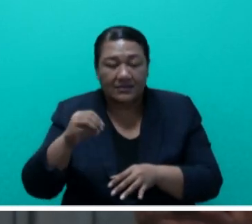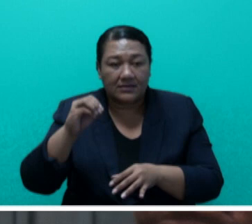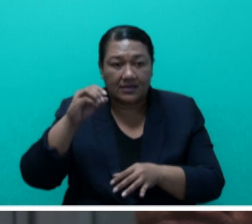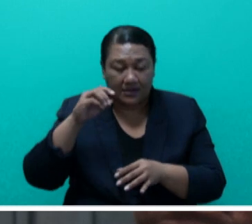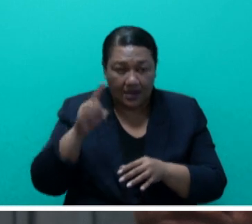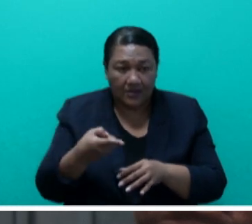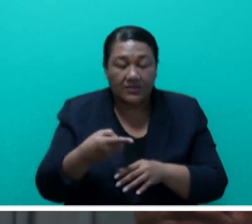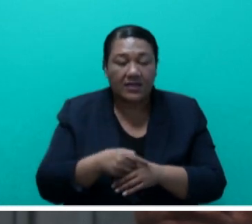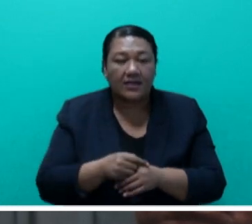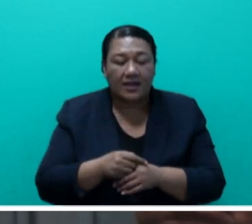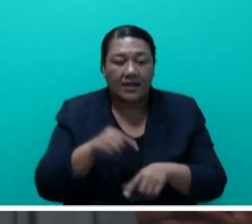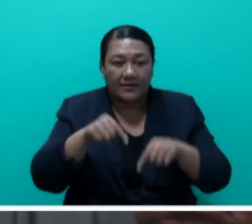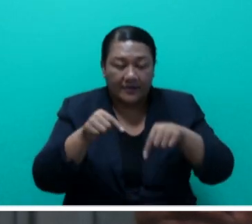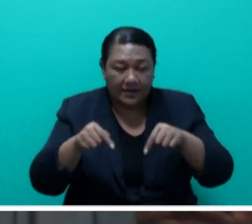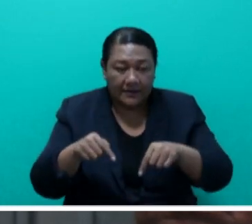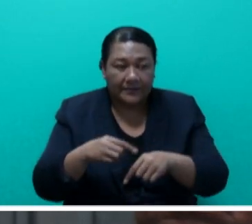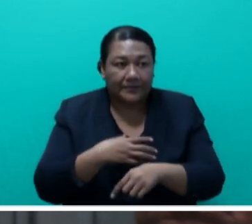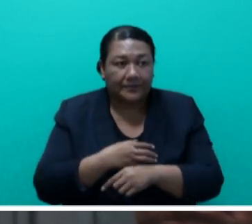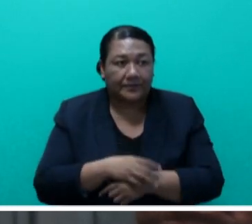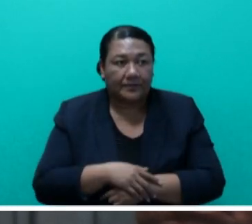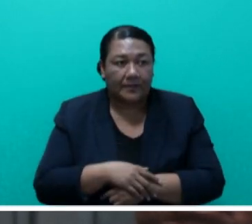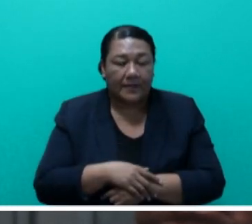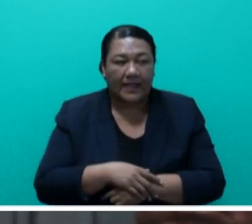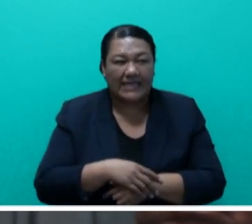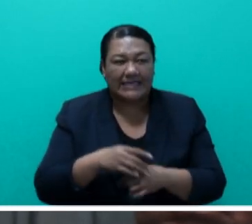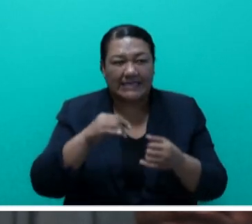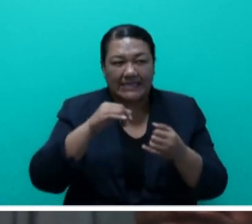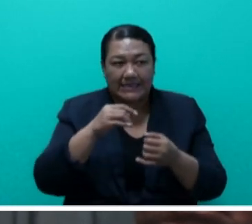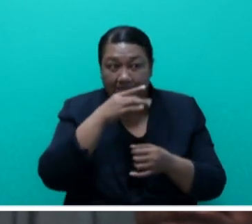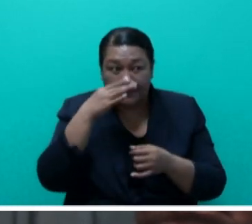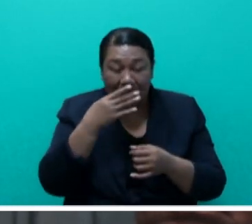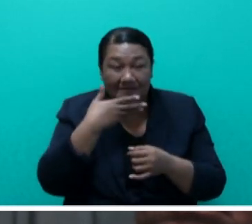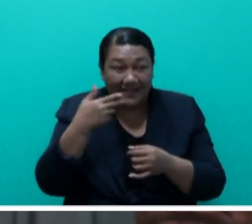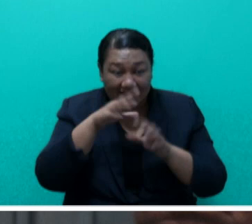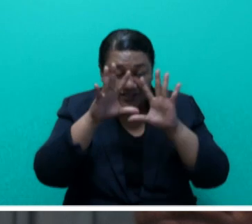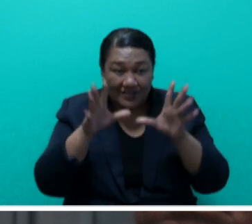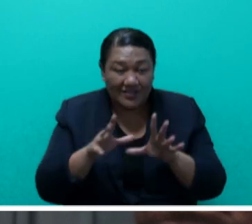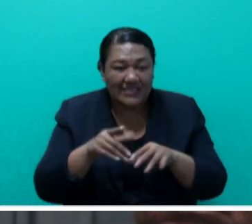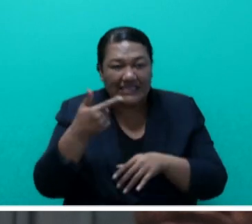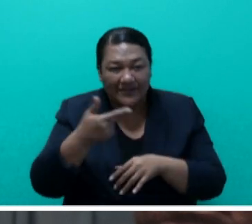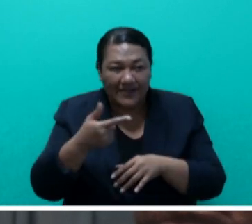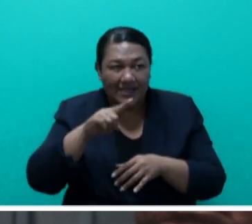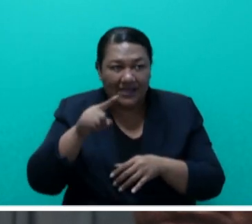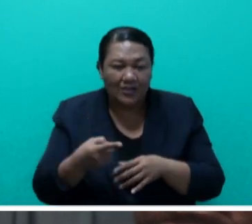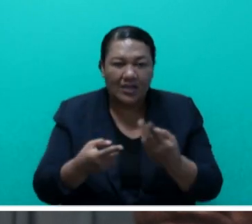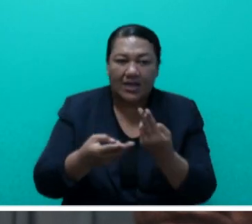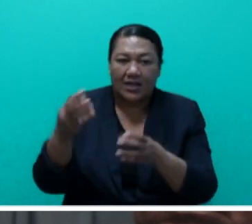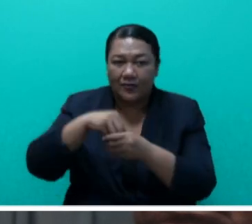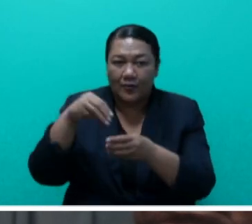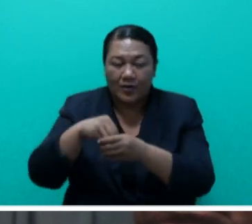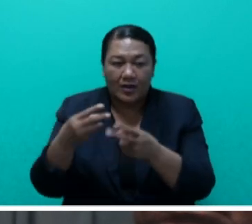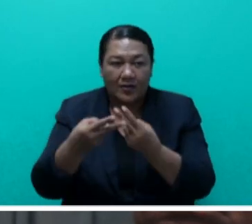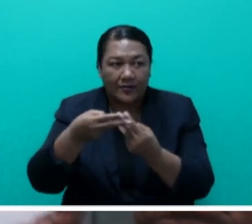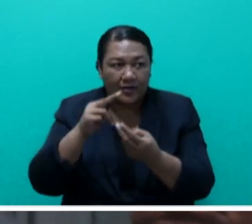931,000, sandalwood about 17,000, and other, which include native trees, fruit trees, teak, is